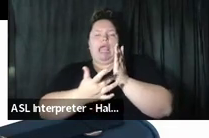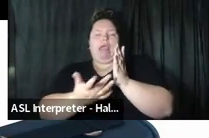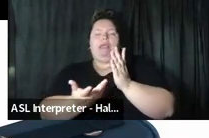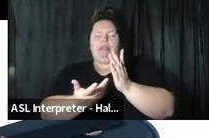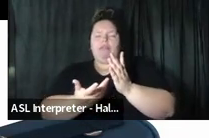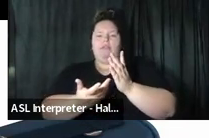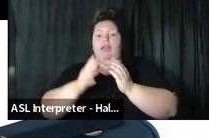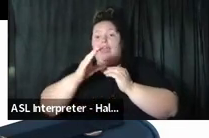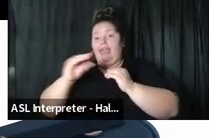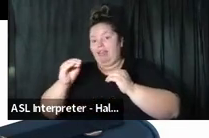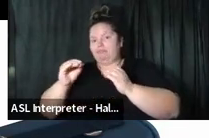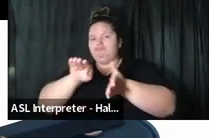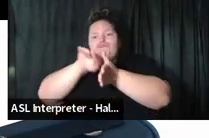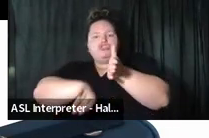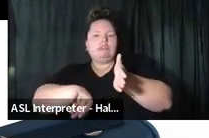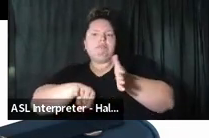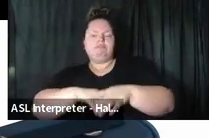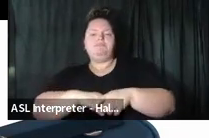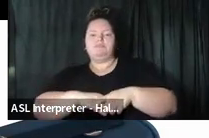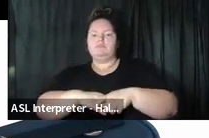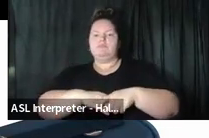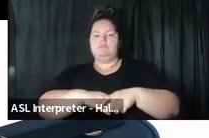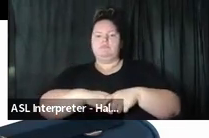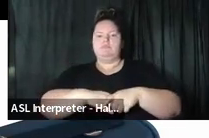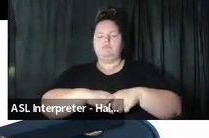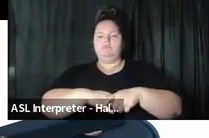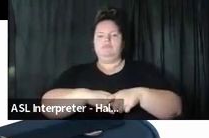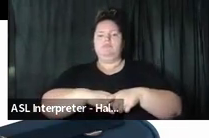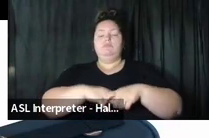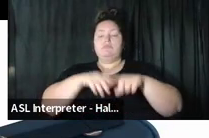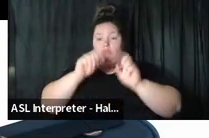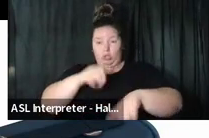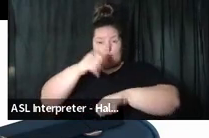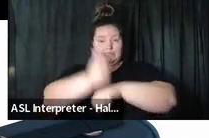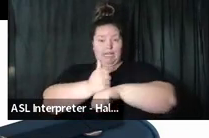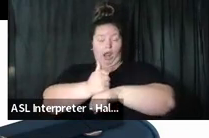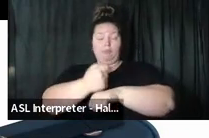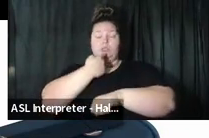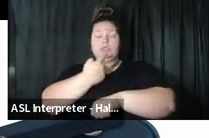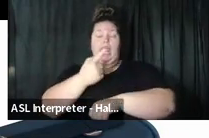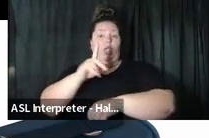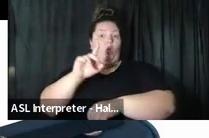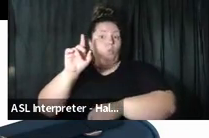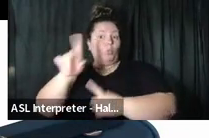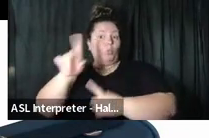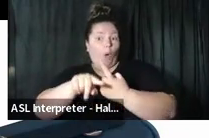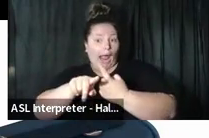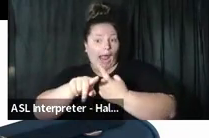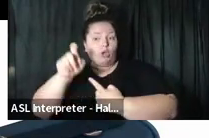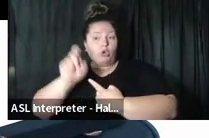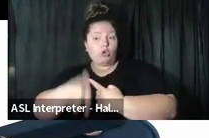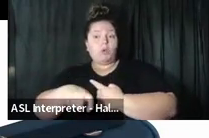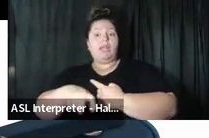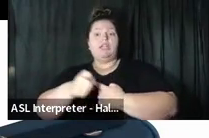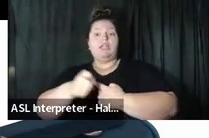and low cost. And you can either set it up to tell you when to take your pills, or you can look at the last time the bottle was